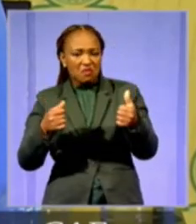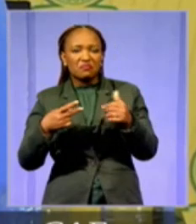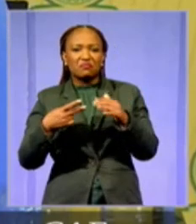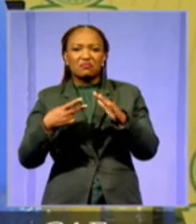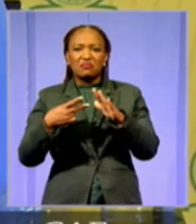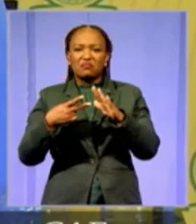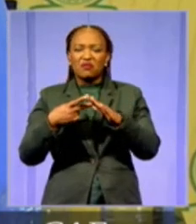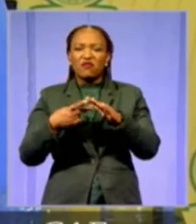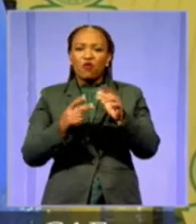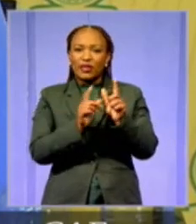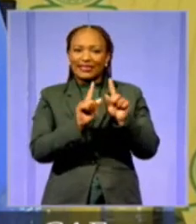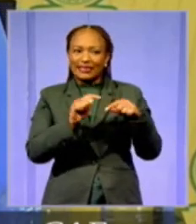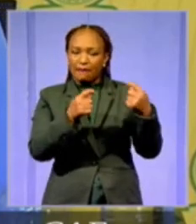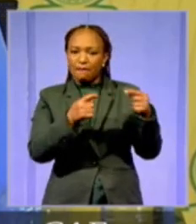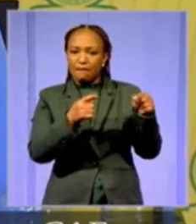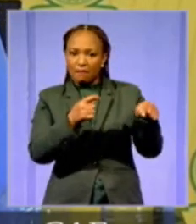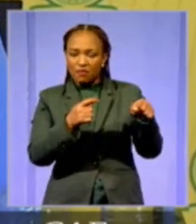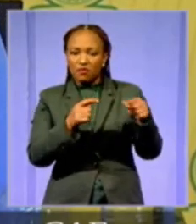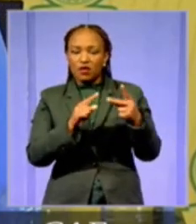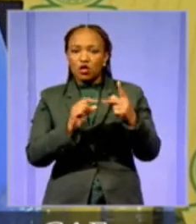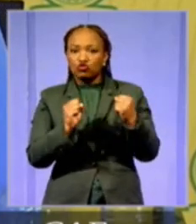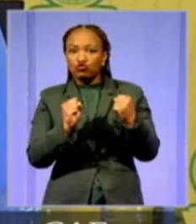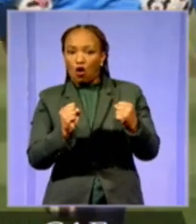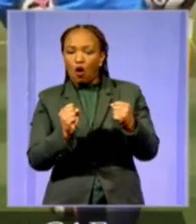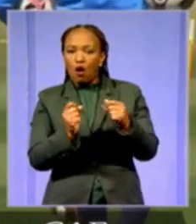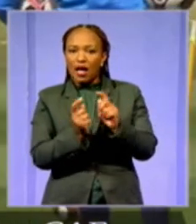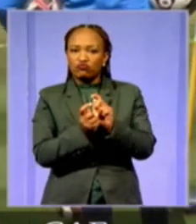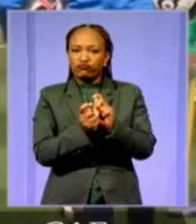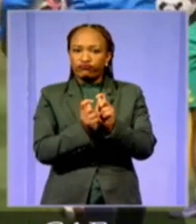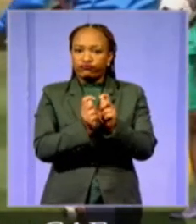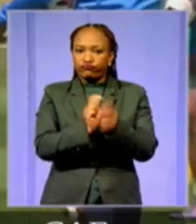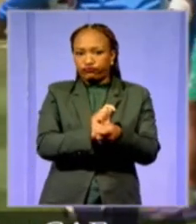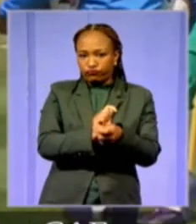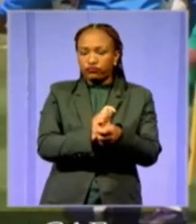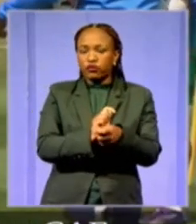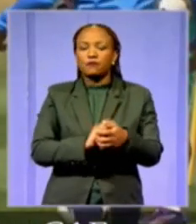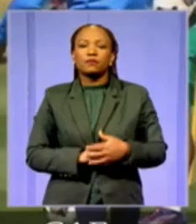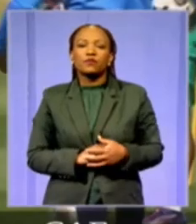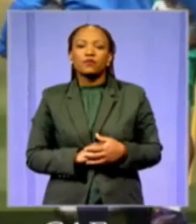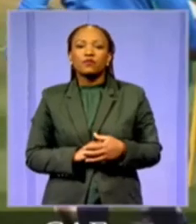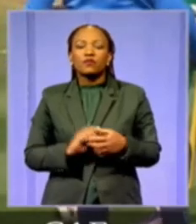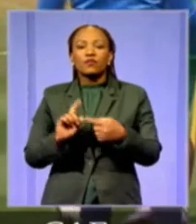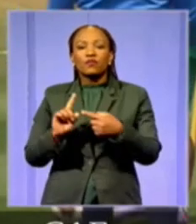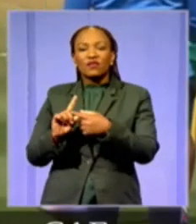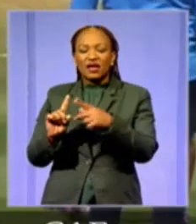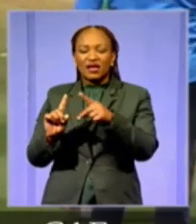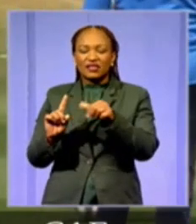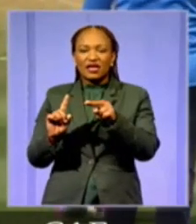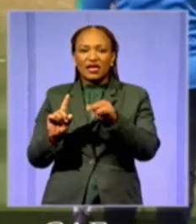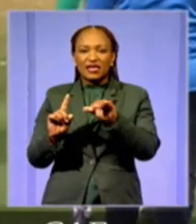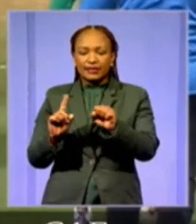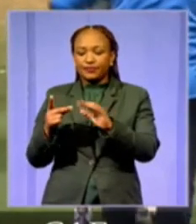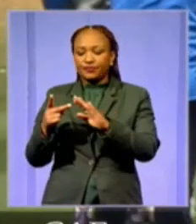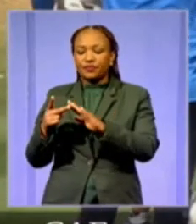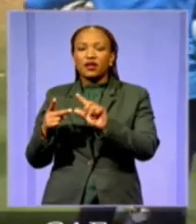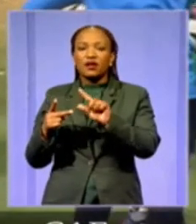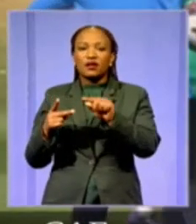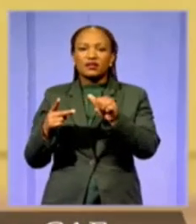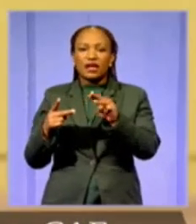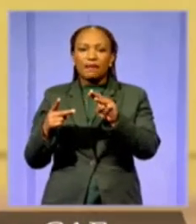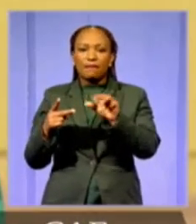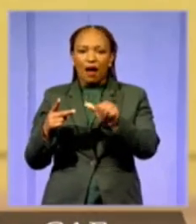pieces. They are very strong on transition. Mothibadino Dennis Onyango ga mmogo le Mogaka Themba Zwane ke bona